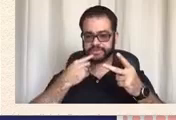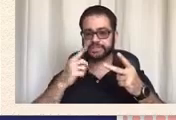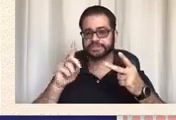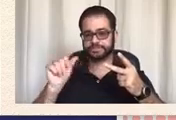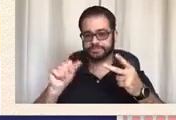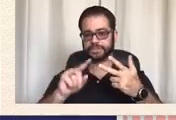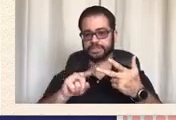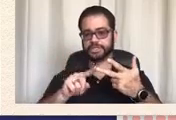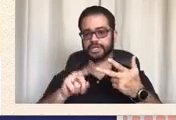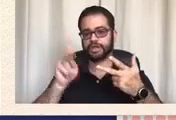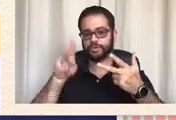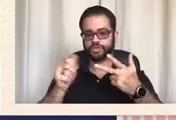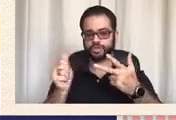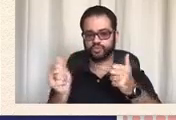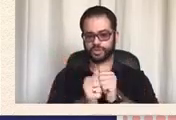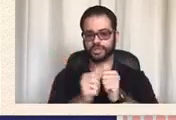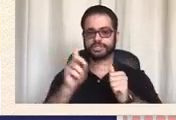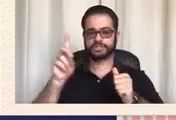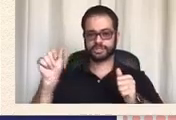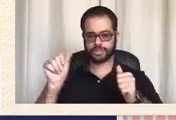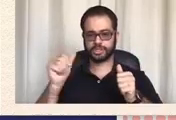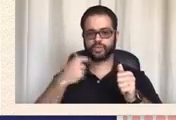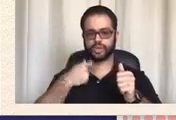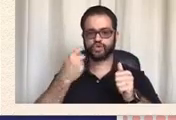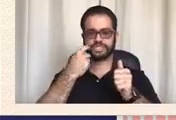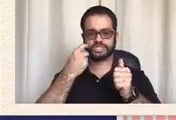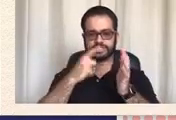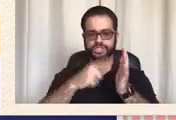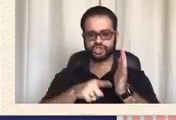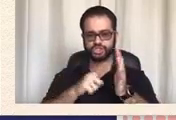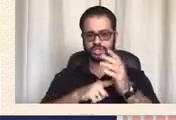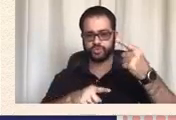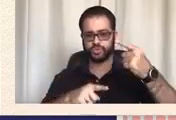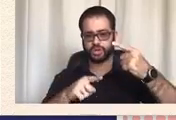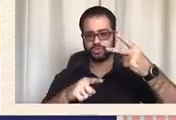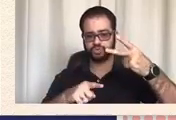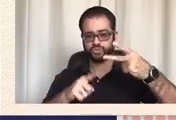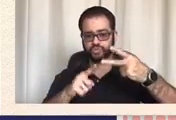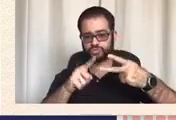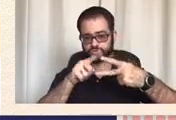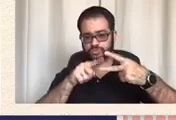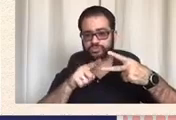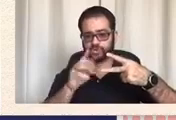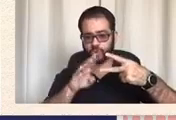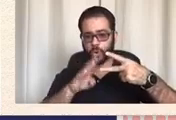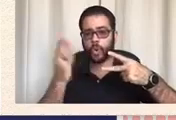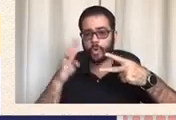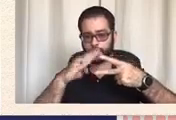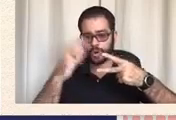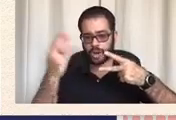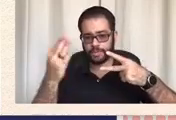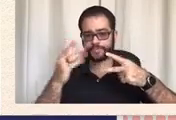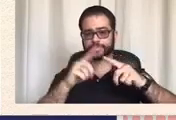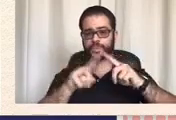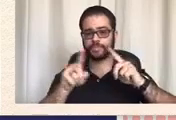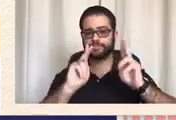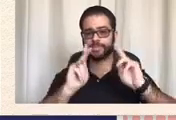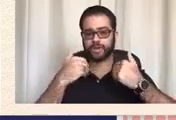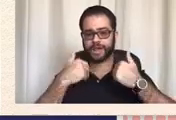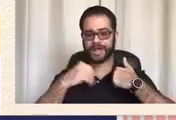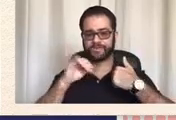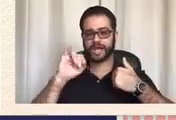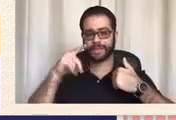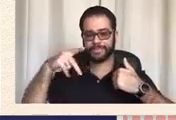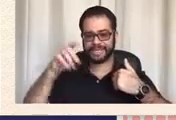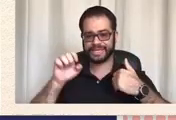checked recently, 1 and 2 are open, with the exceptions of people who had IPEs signed prior to February